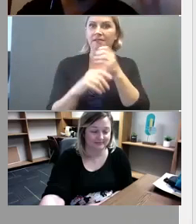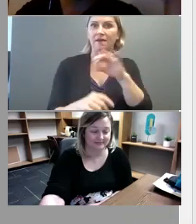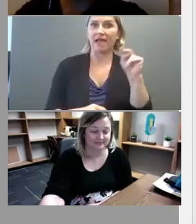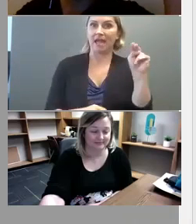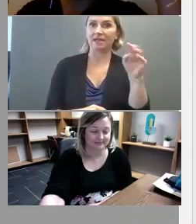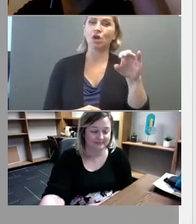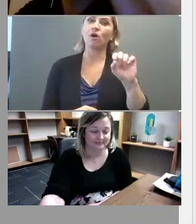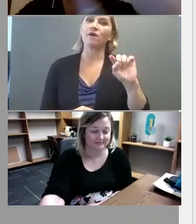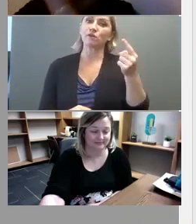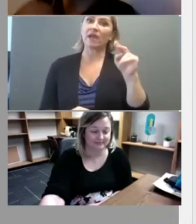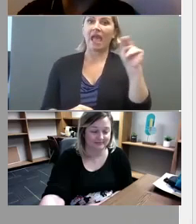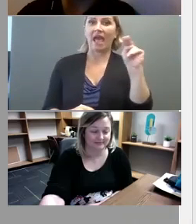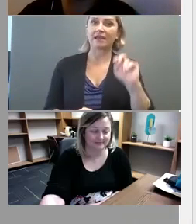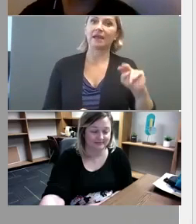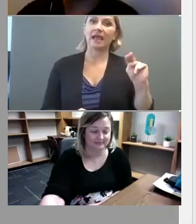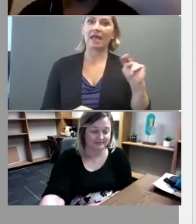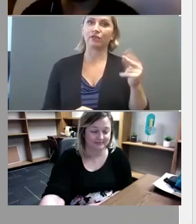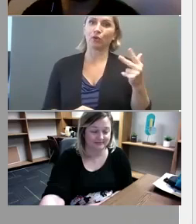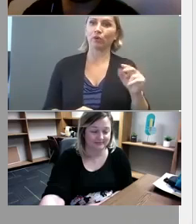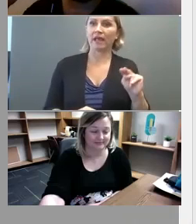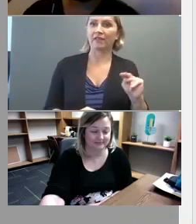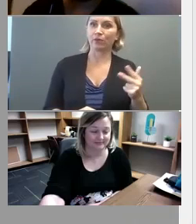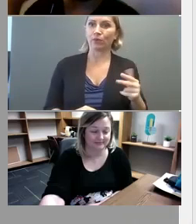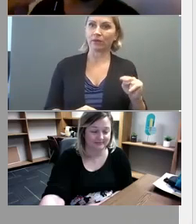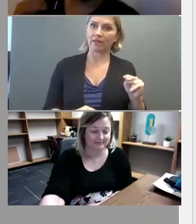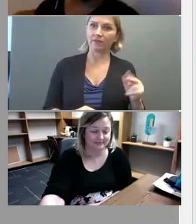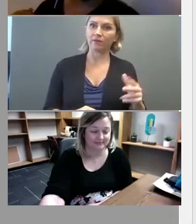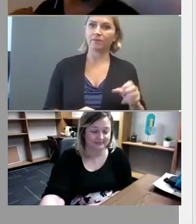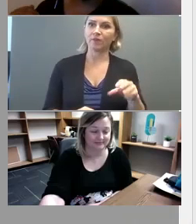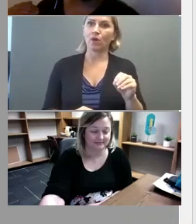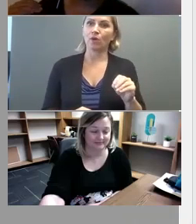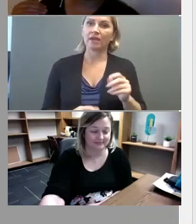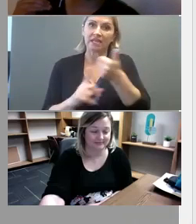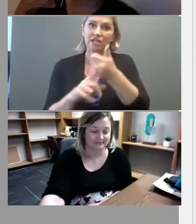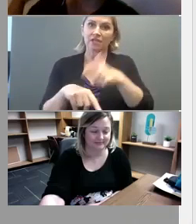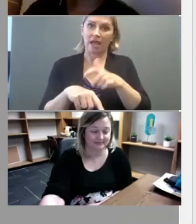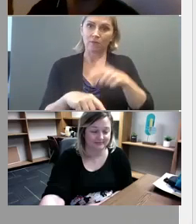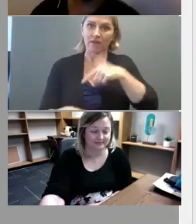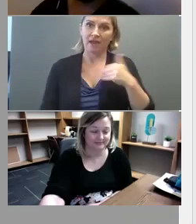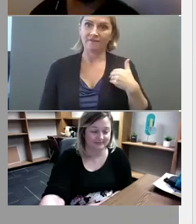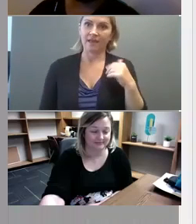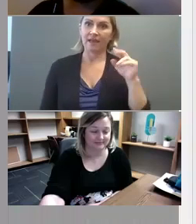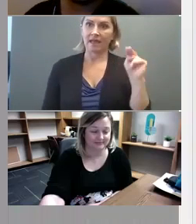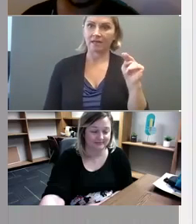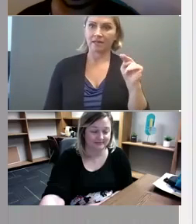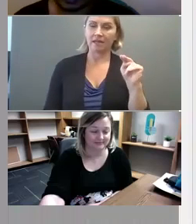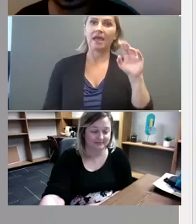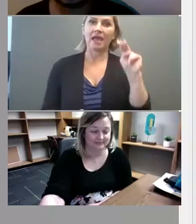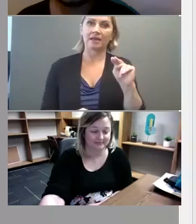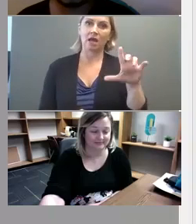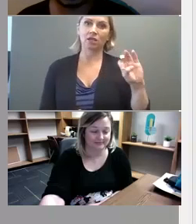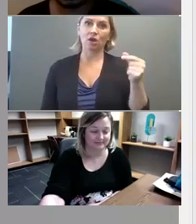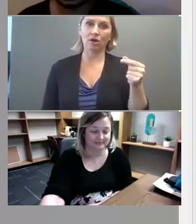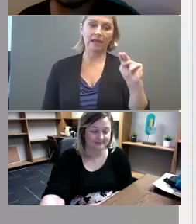we have n, then we have n third plus n third plus n third. That also becomes n. So every level we have n. So again we have n log n,